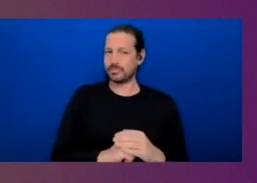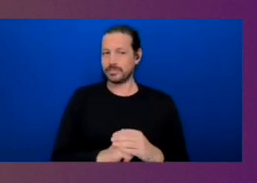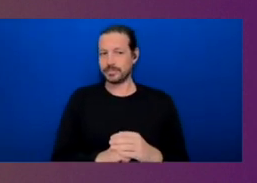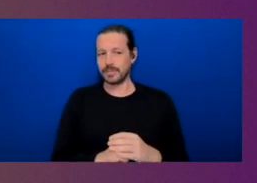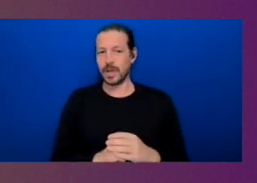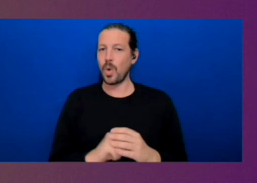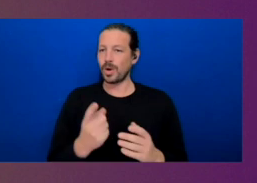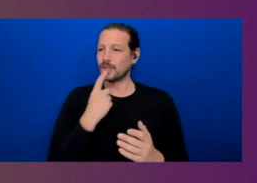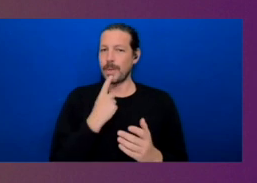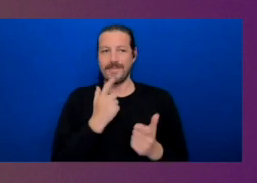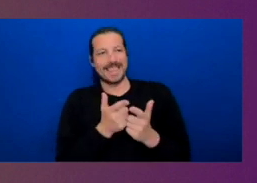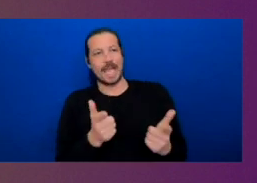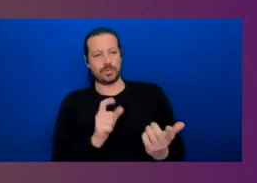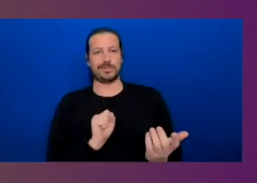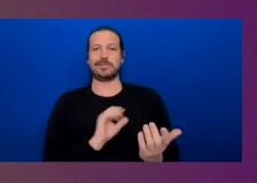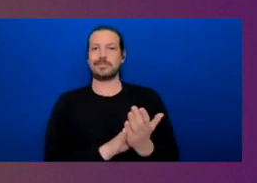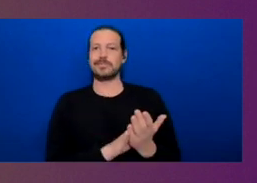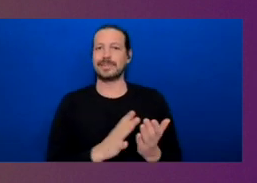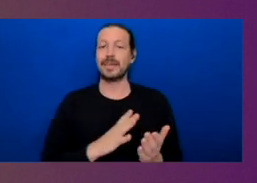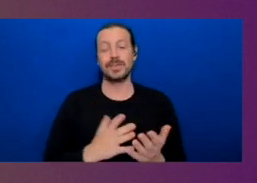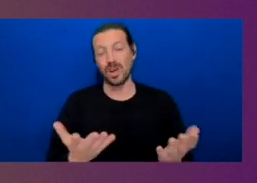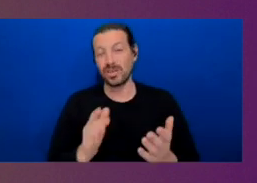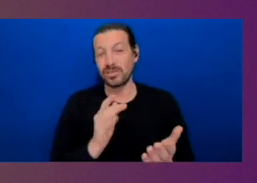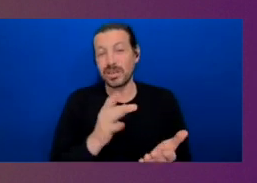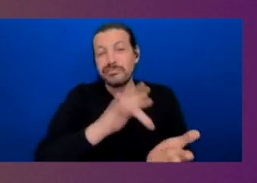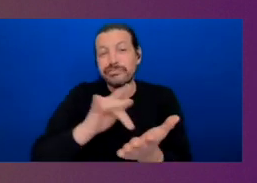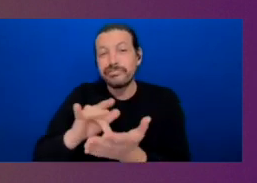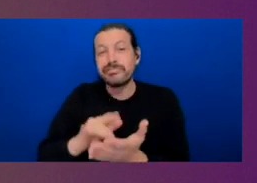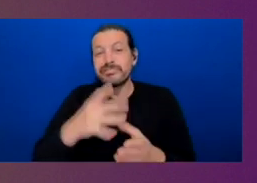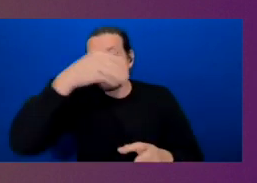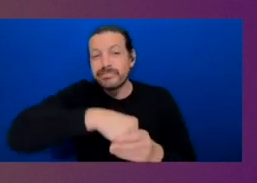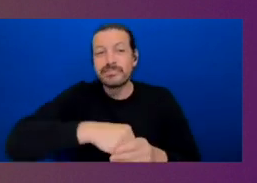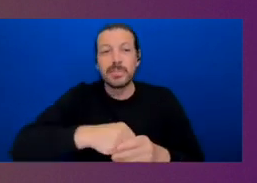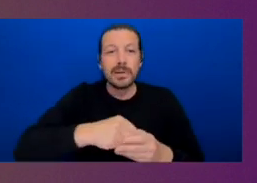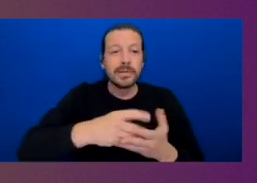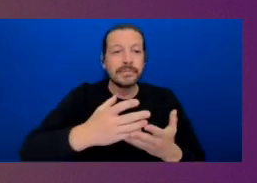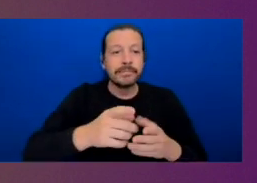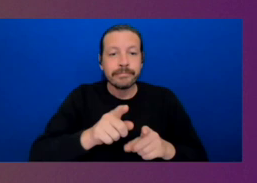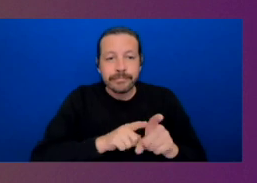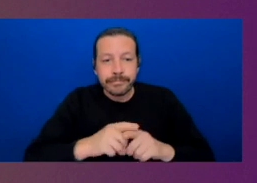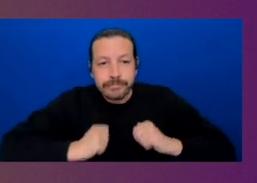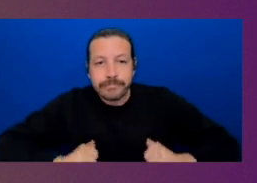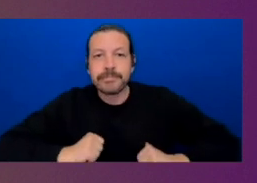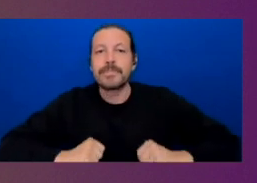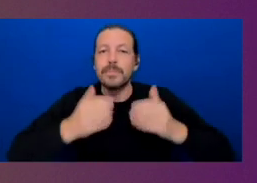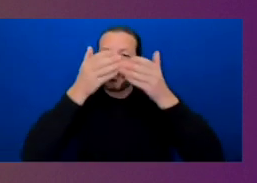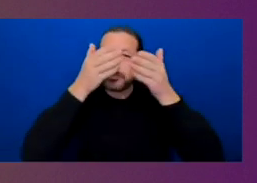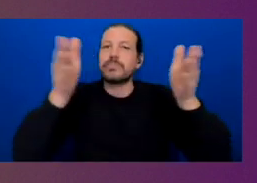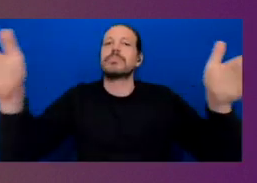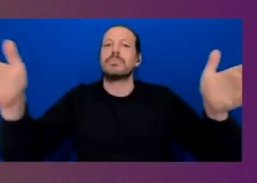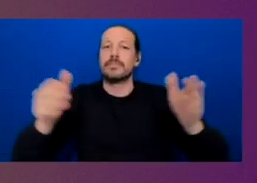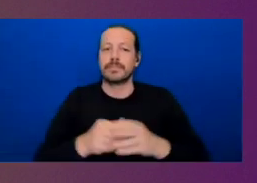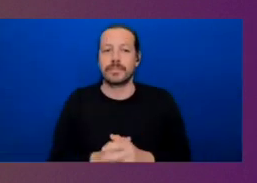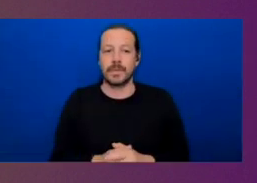to use. So yeah, get amongst it, get used to the different modes of interaction, and broaden your horizons and start